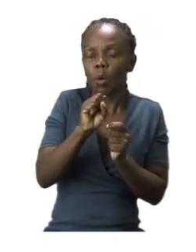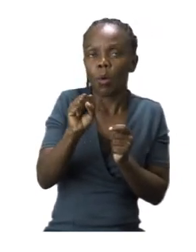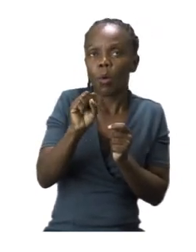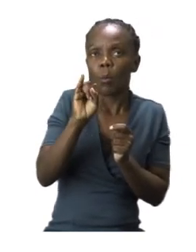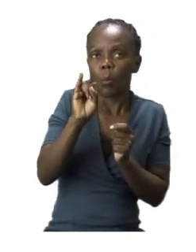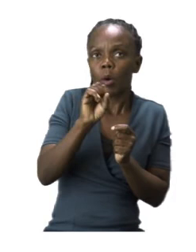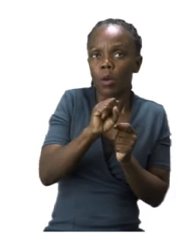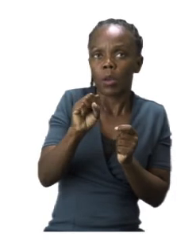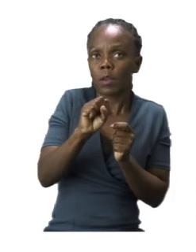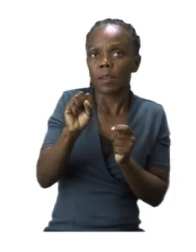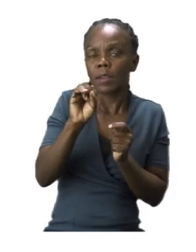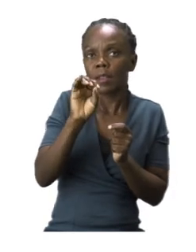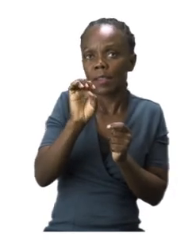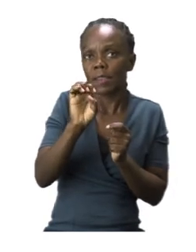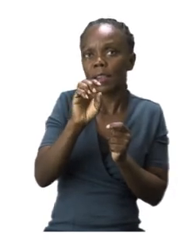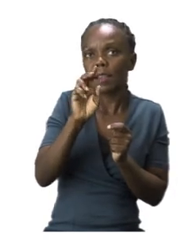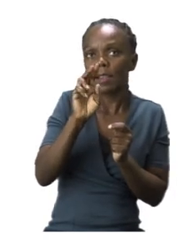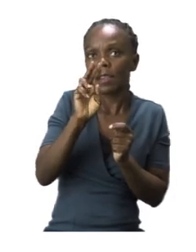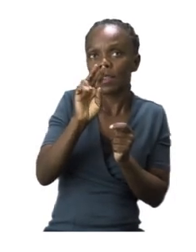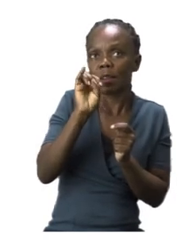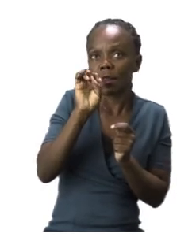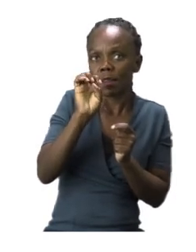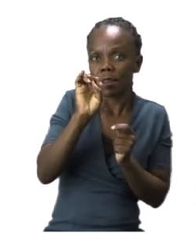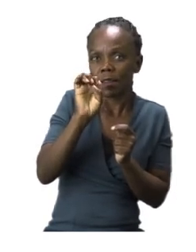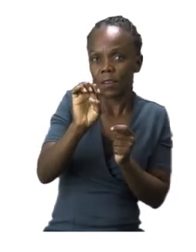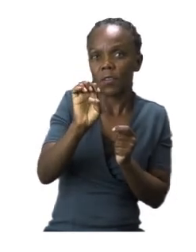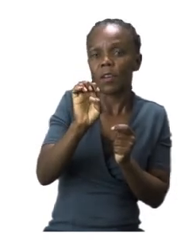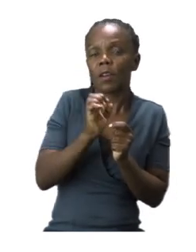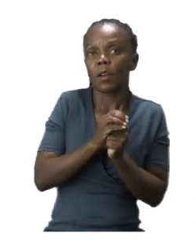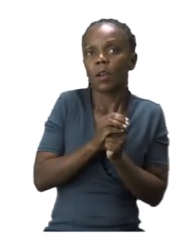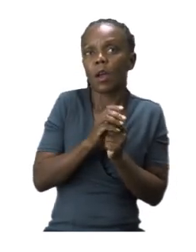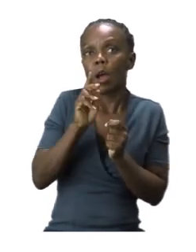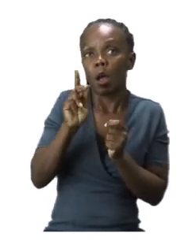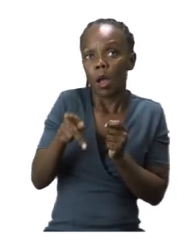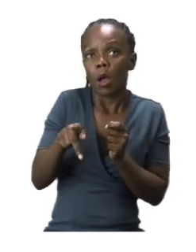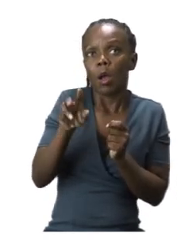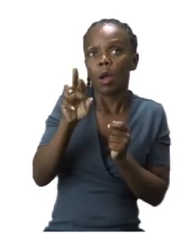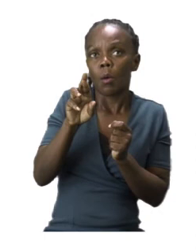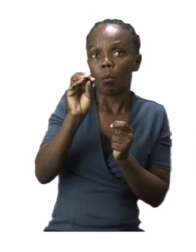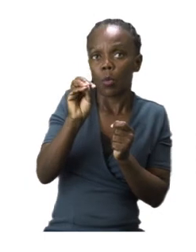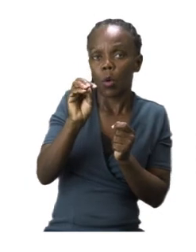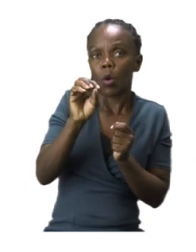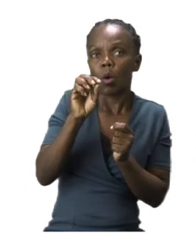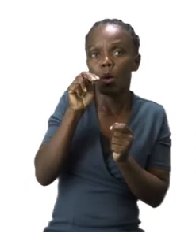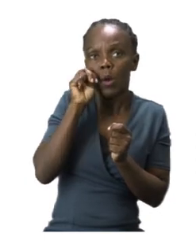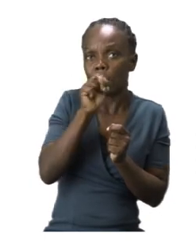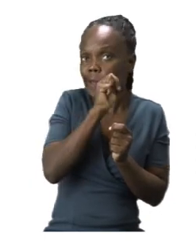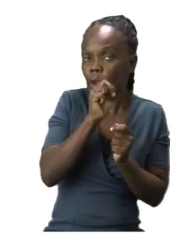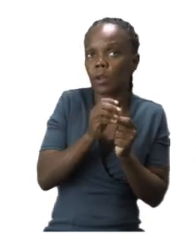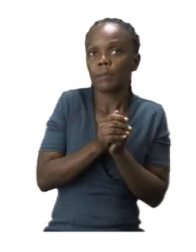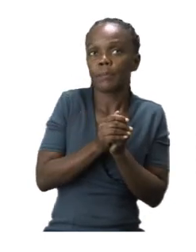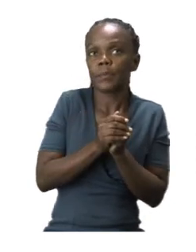Let's read number one. Number one says, I have a